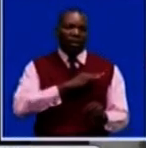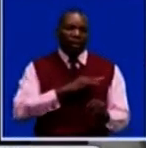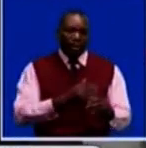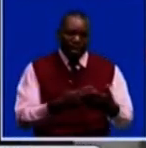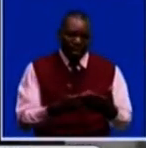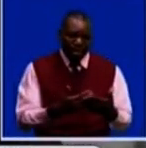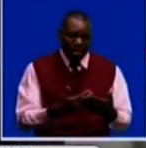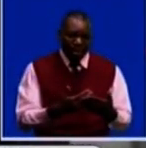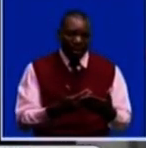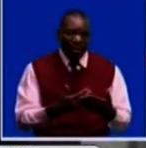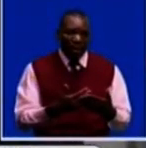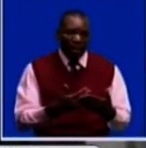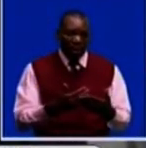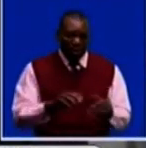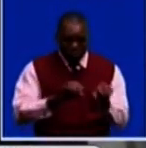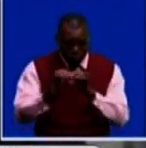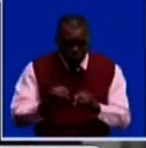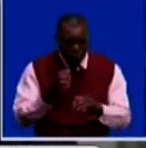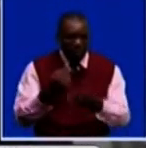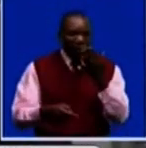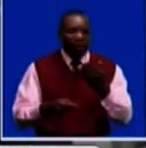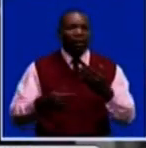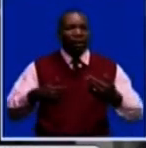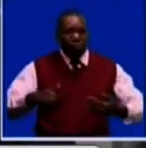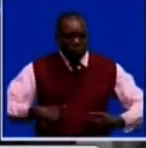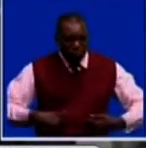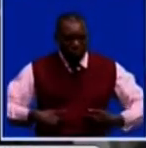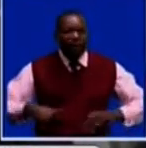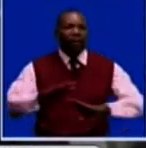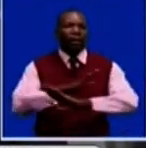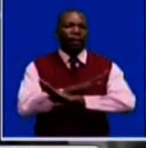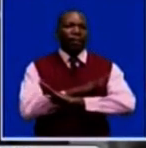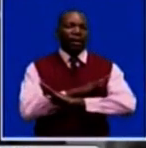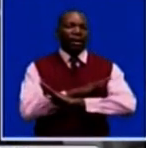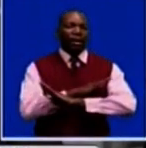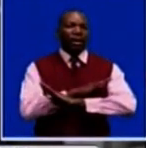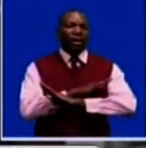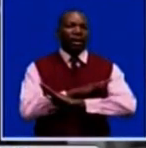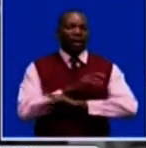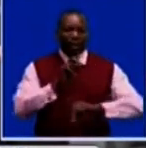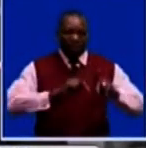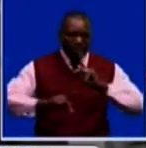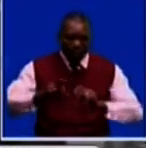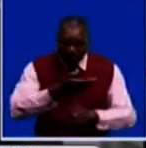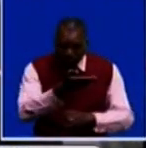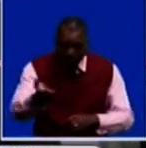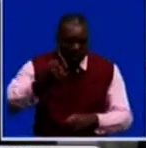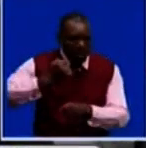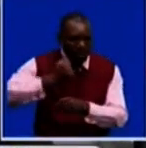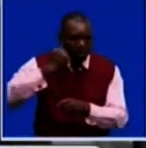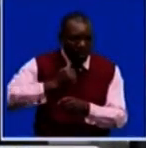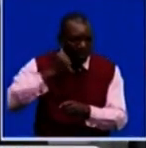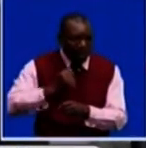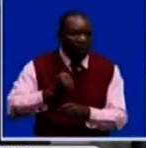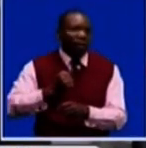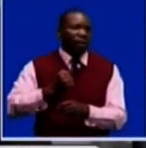the youth, for the Zambian youth. These people working here, staff, they are